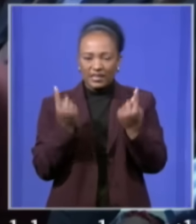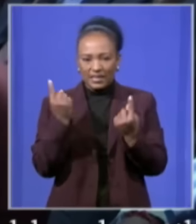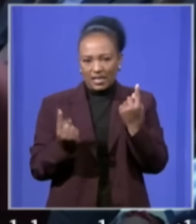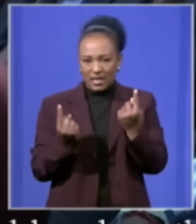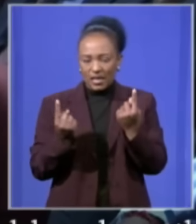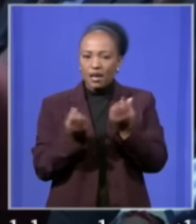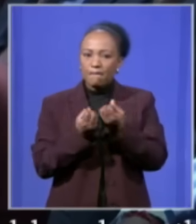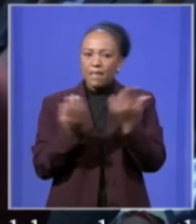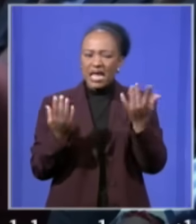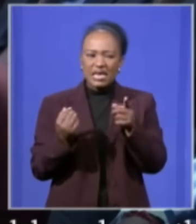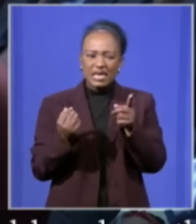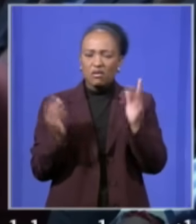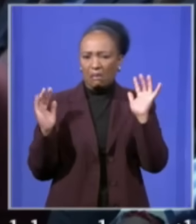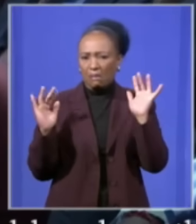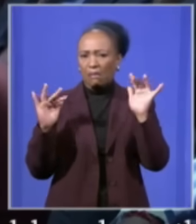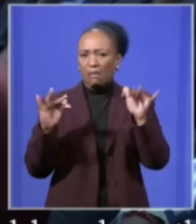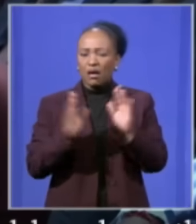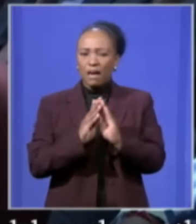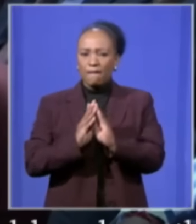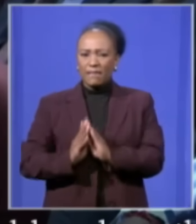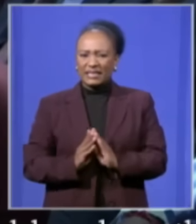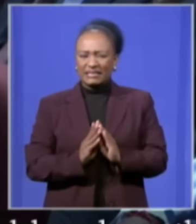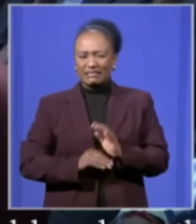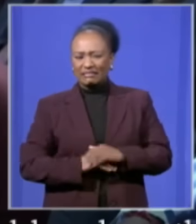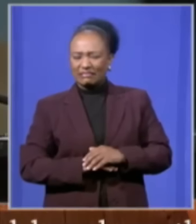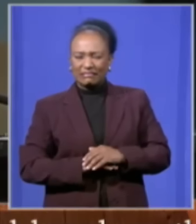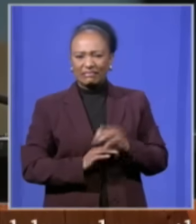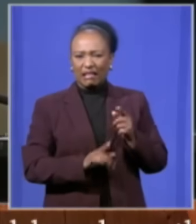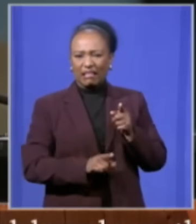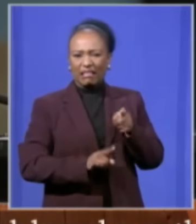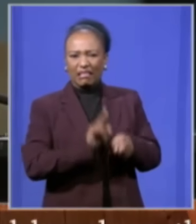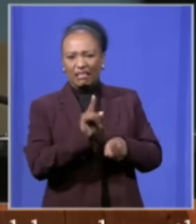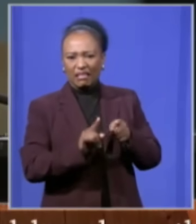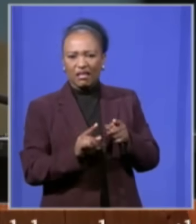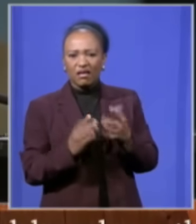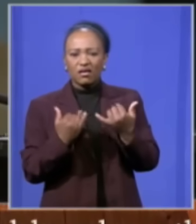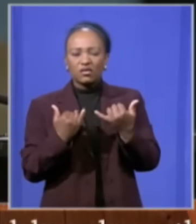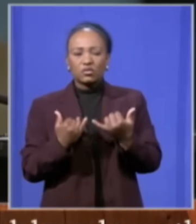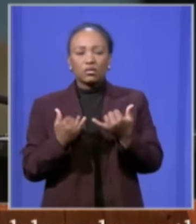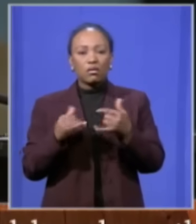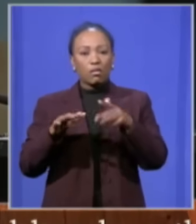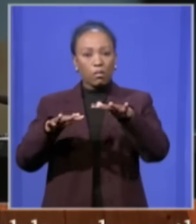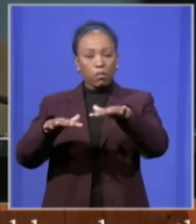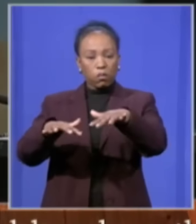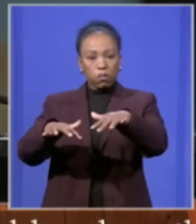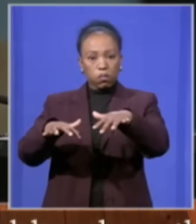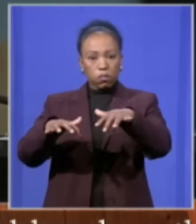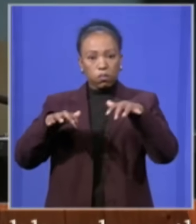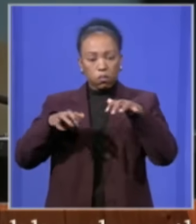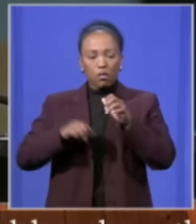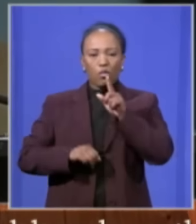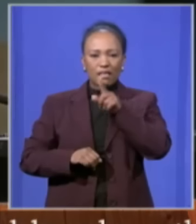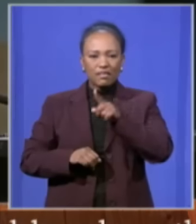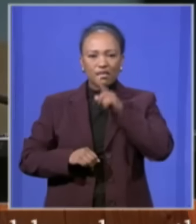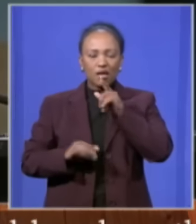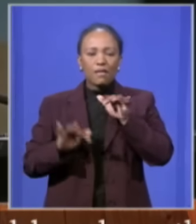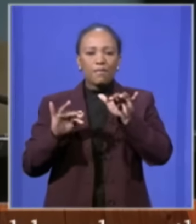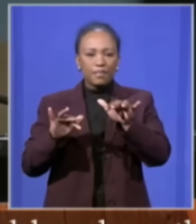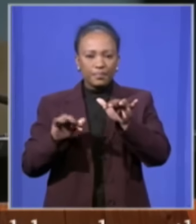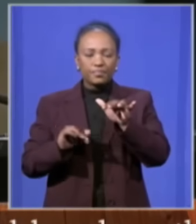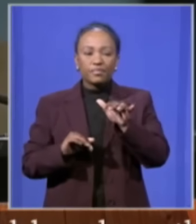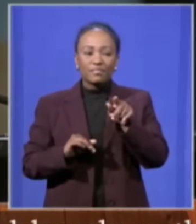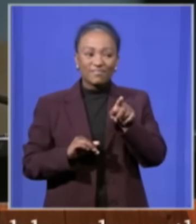ke bontši e fela ge a bolela la mathomo le dikemedi tša go feta sekete letšatšing la mathomo la dipoledišano tše mopresidente o ngangile ka la